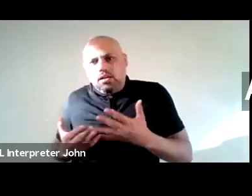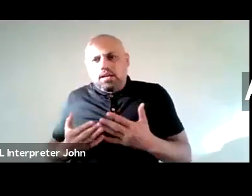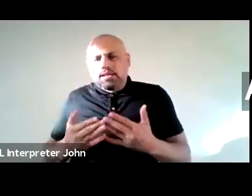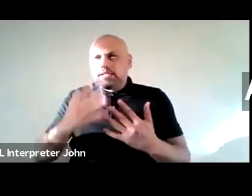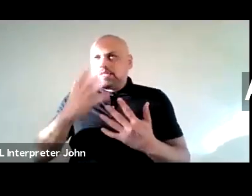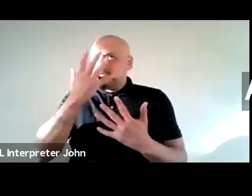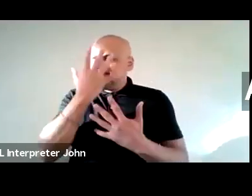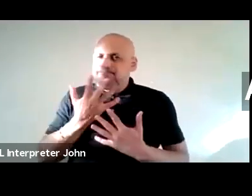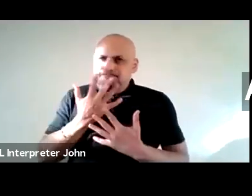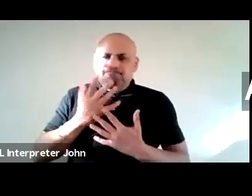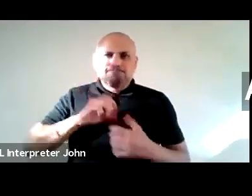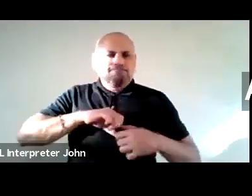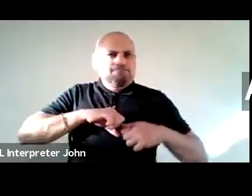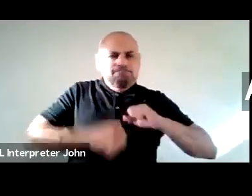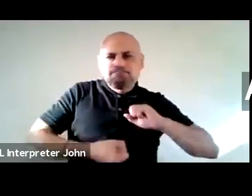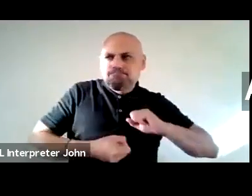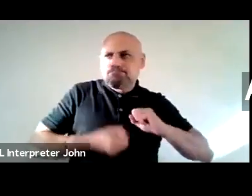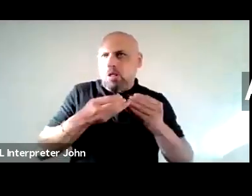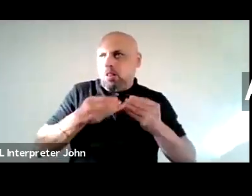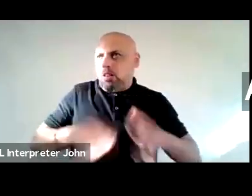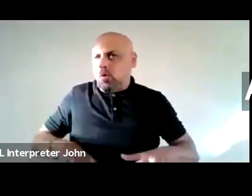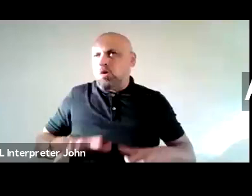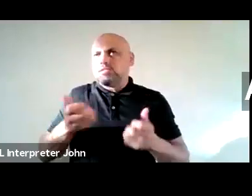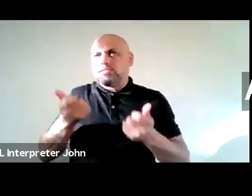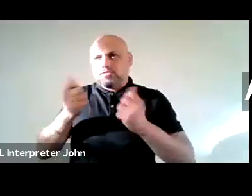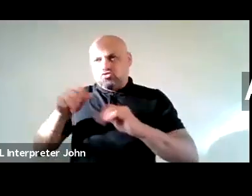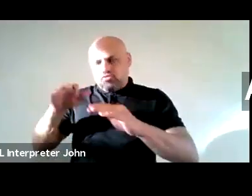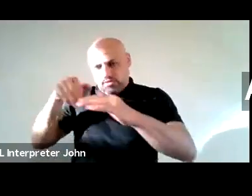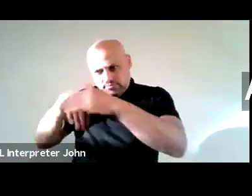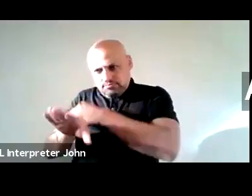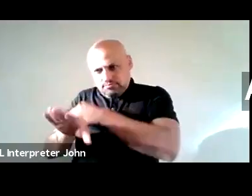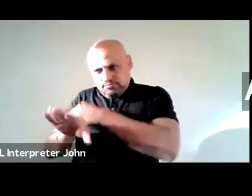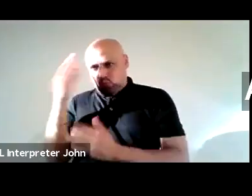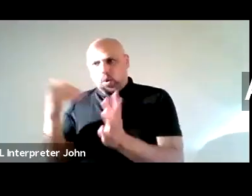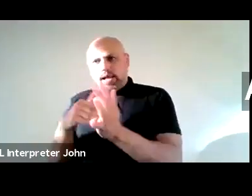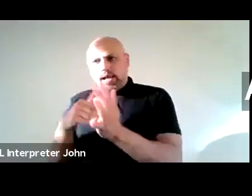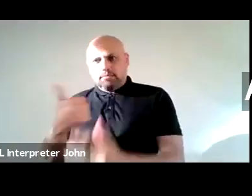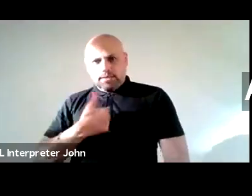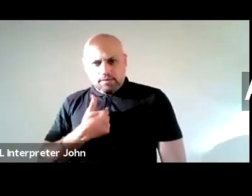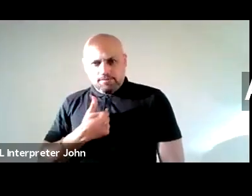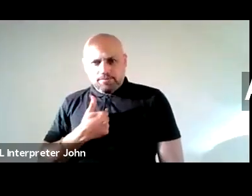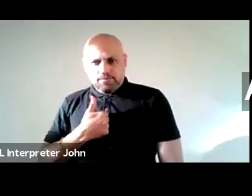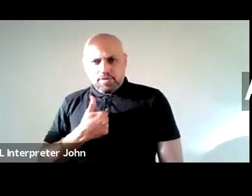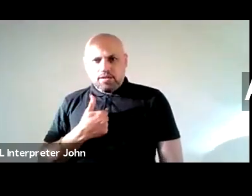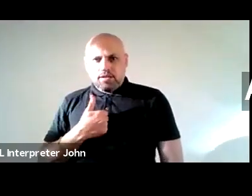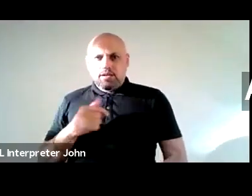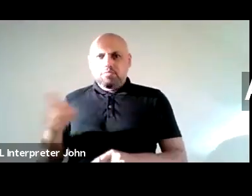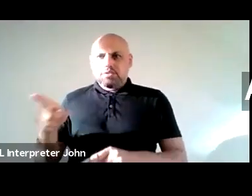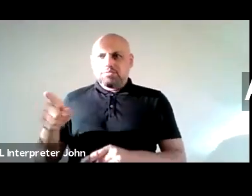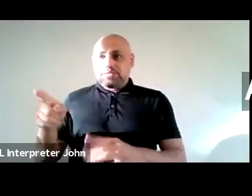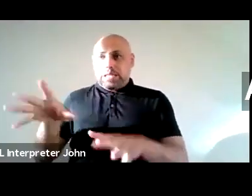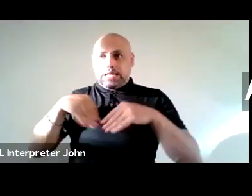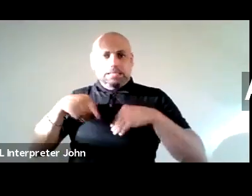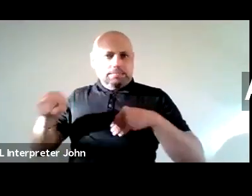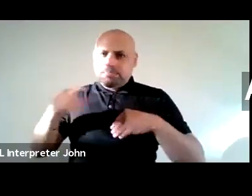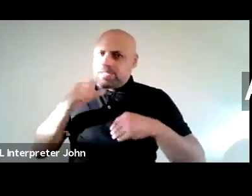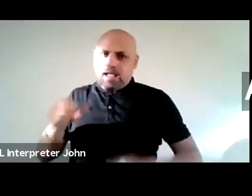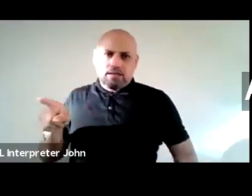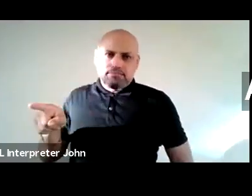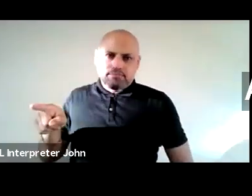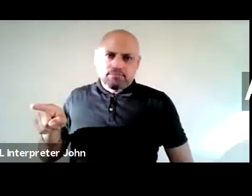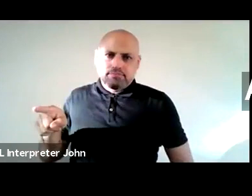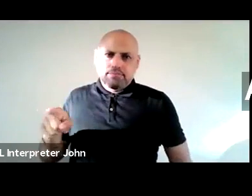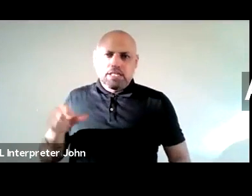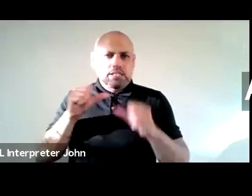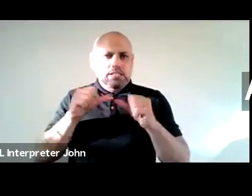Devastated and lost, I attempted to check myself back into the hospital, but this time they didn't admit me. Continuing